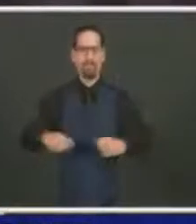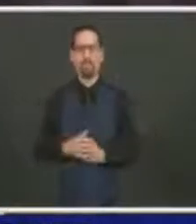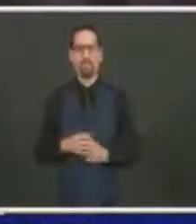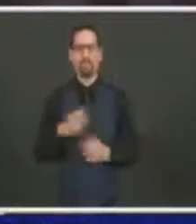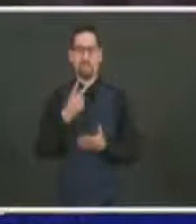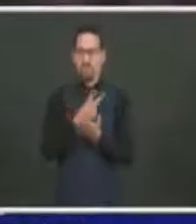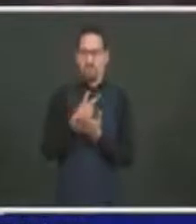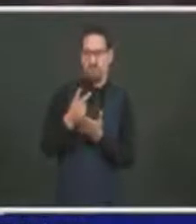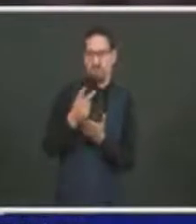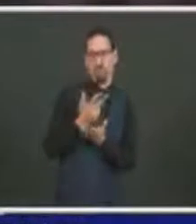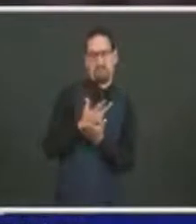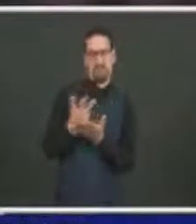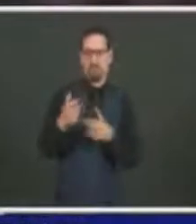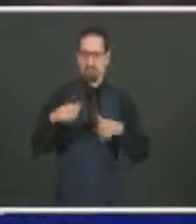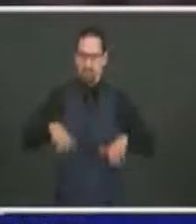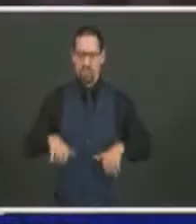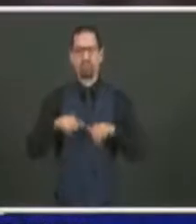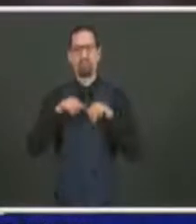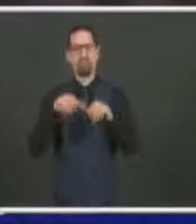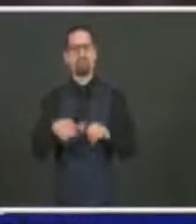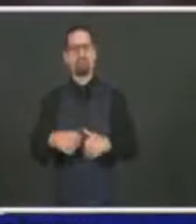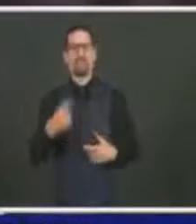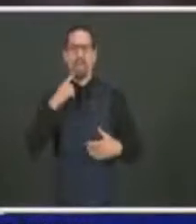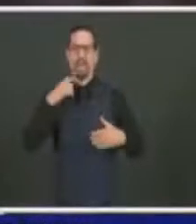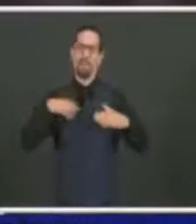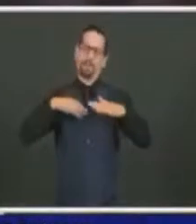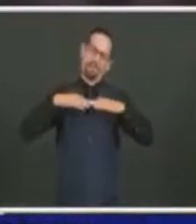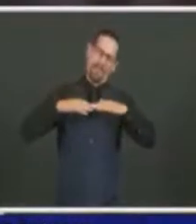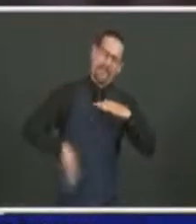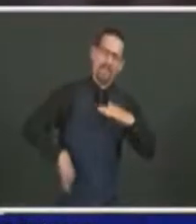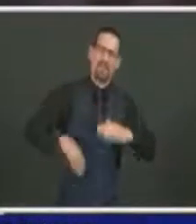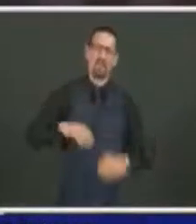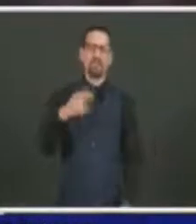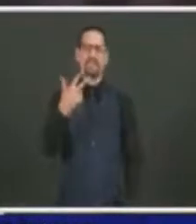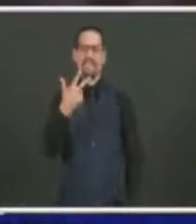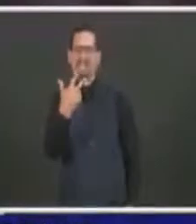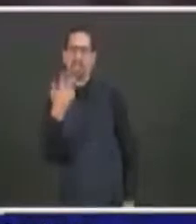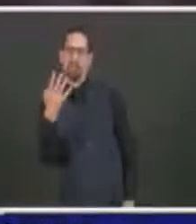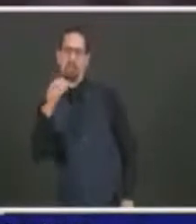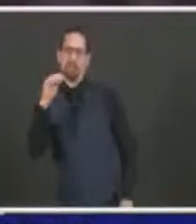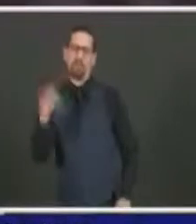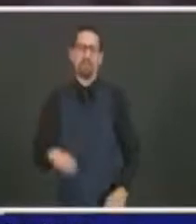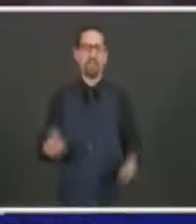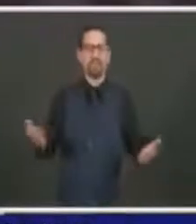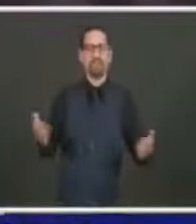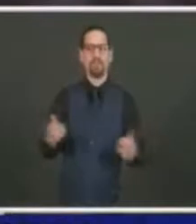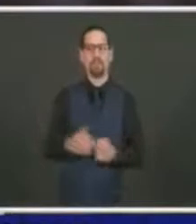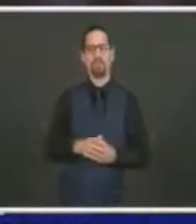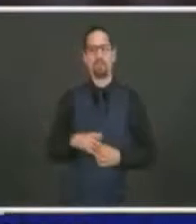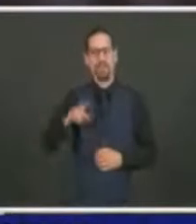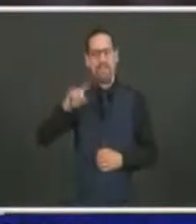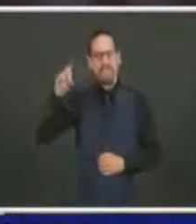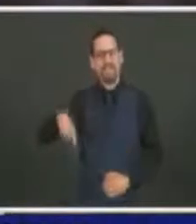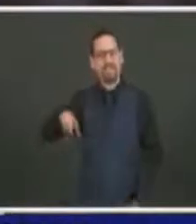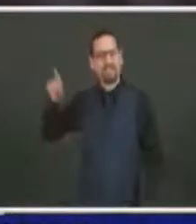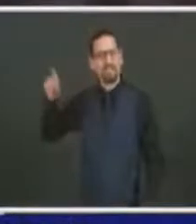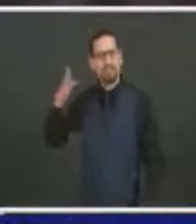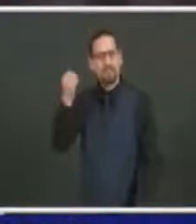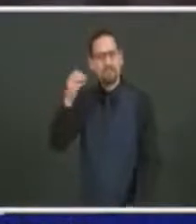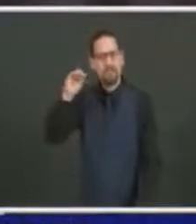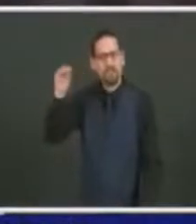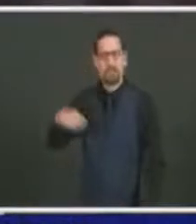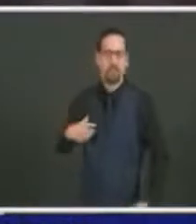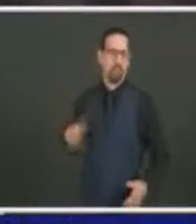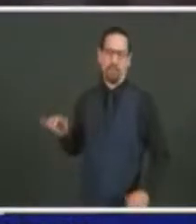4% test positive place. Not Texas, which is 14%. So that's where we want to get. Governor, we have 23